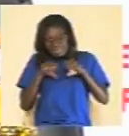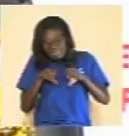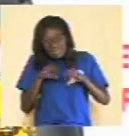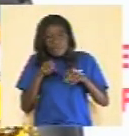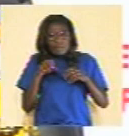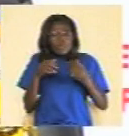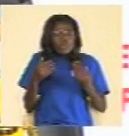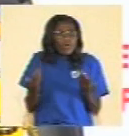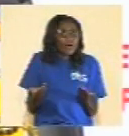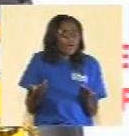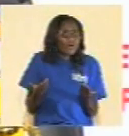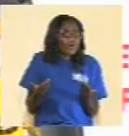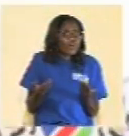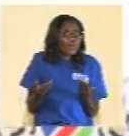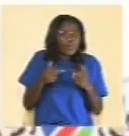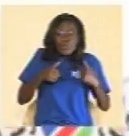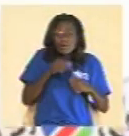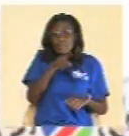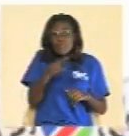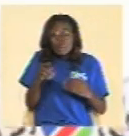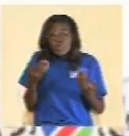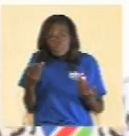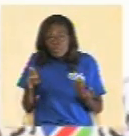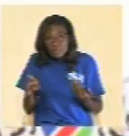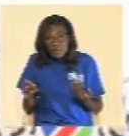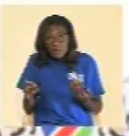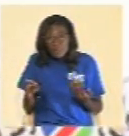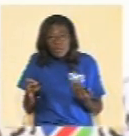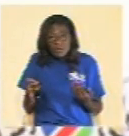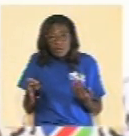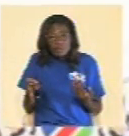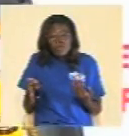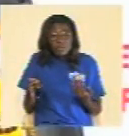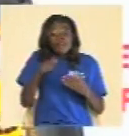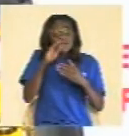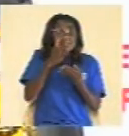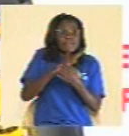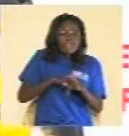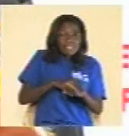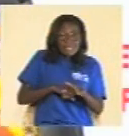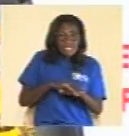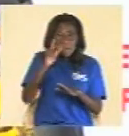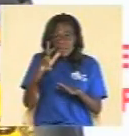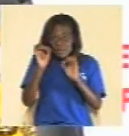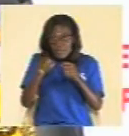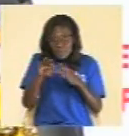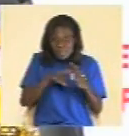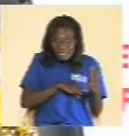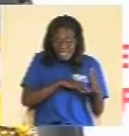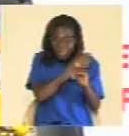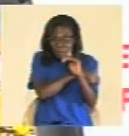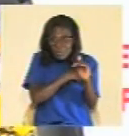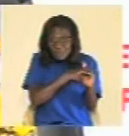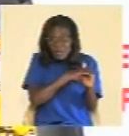anything wrong with asking a healthcare worker that I'm actually concerned about leprosy. Because sometimes a patient comes to you